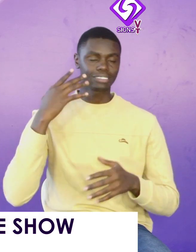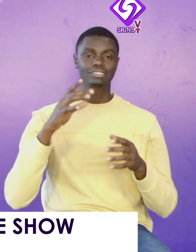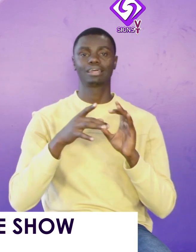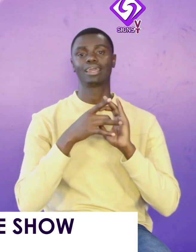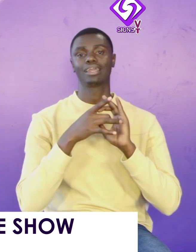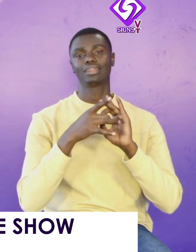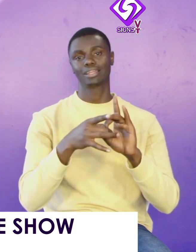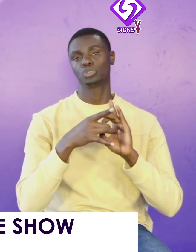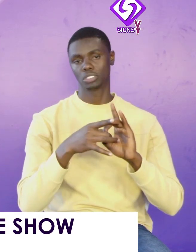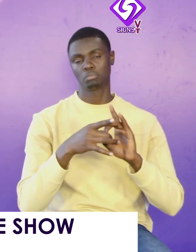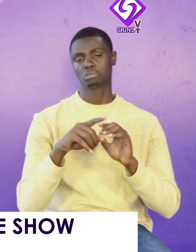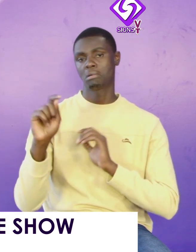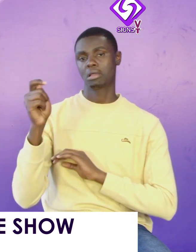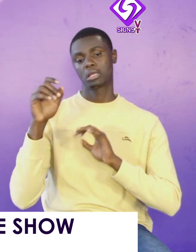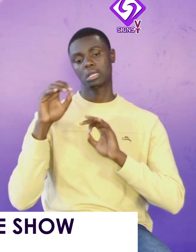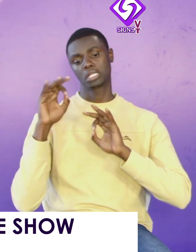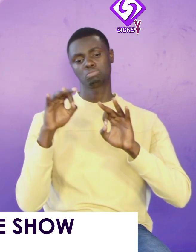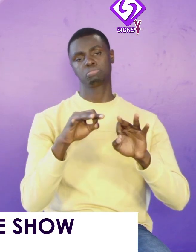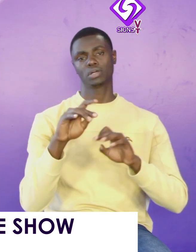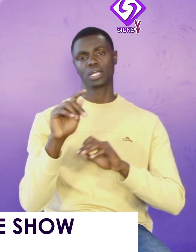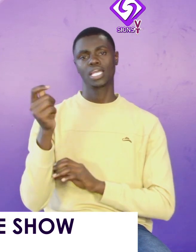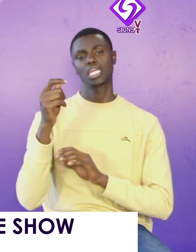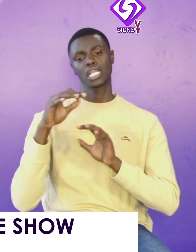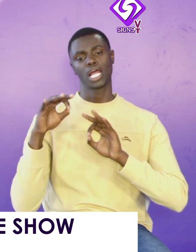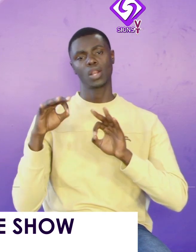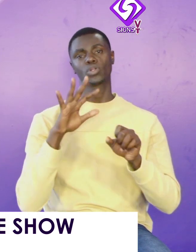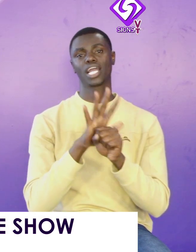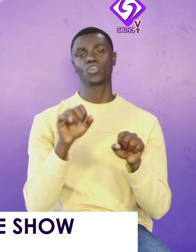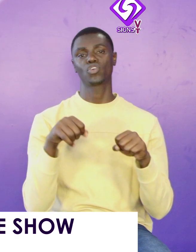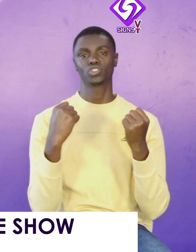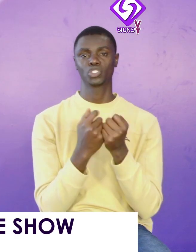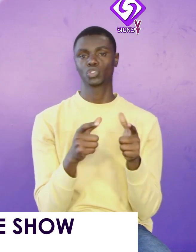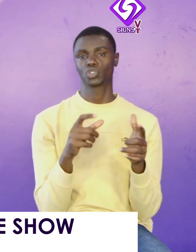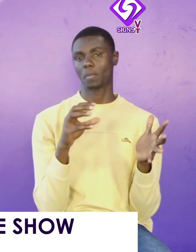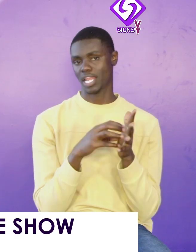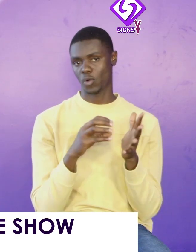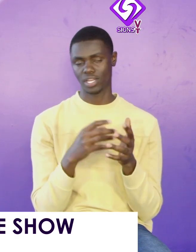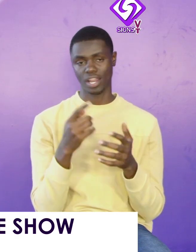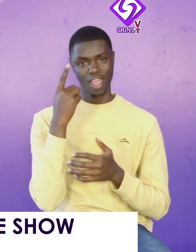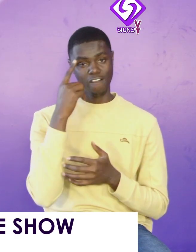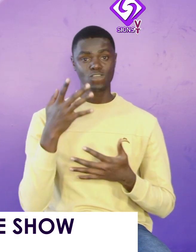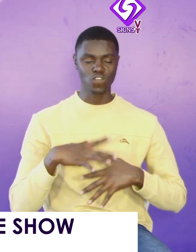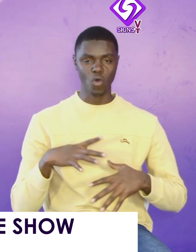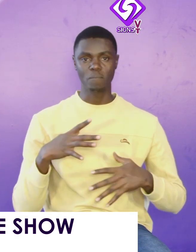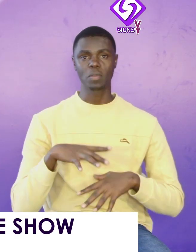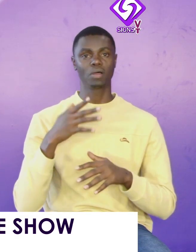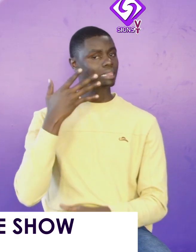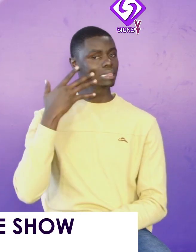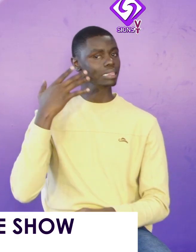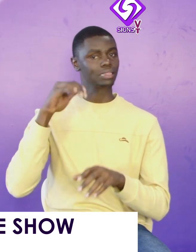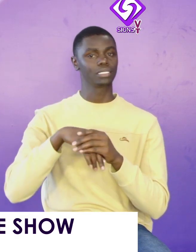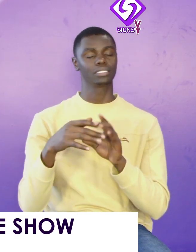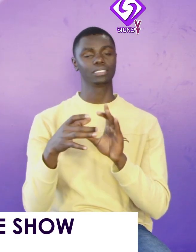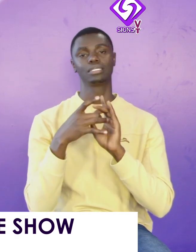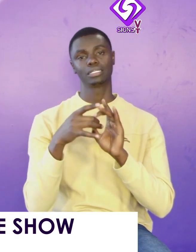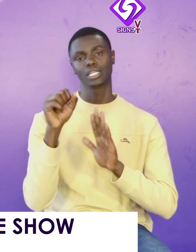So Kenyans are watching a lot of social media content for people cheating in relationships. What